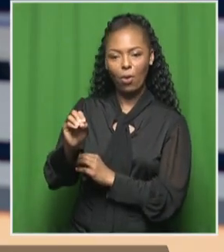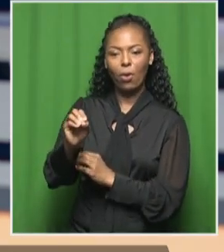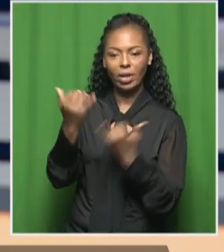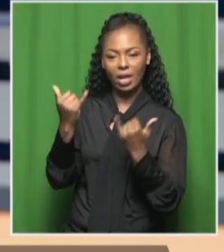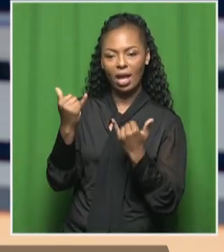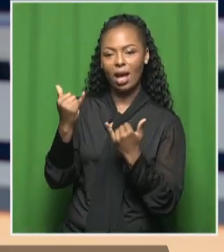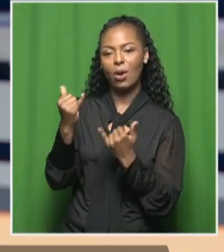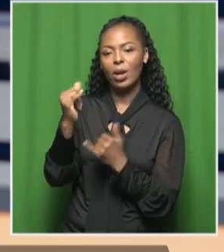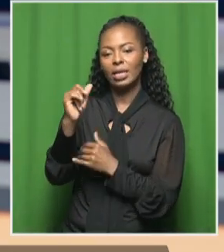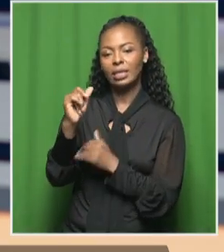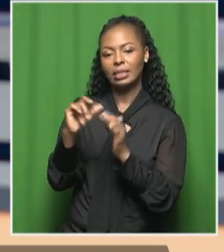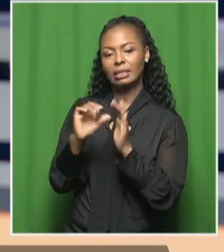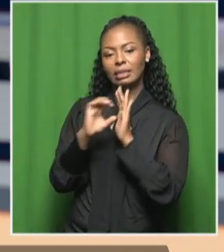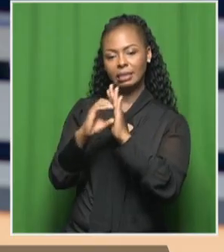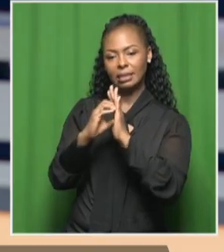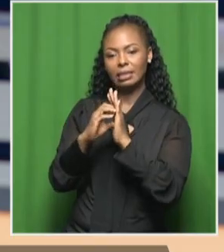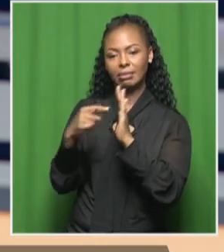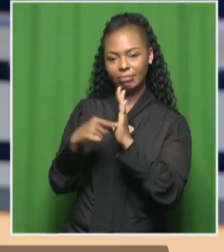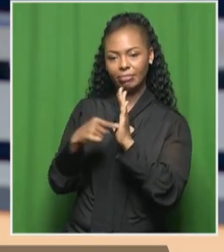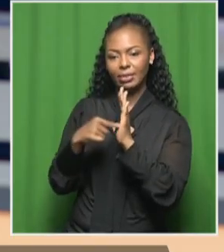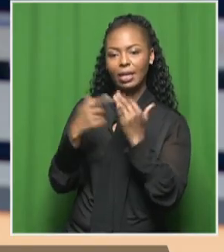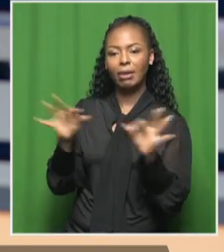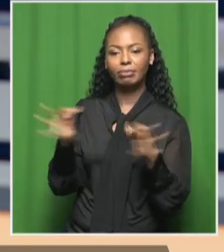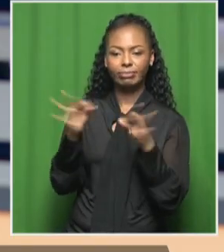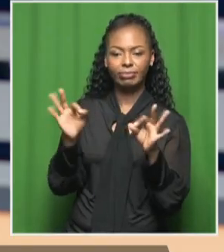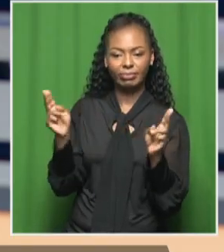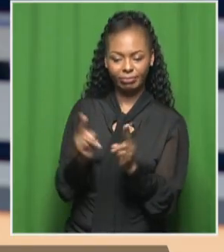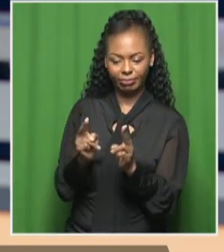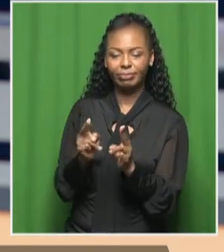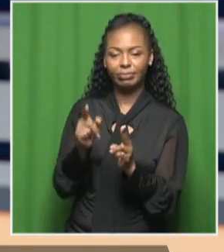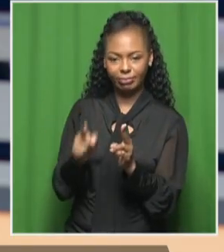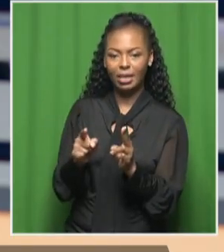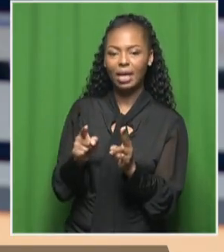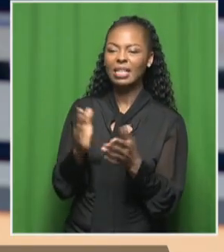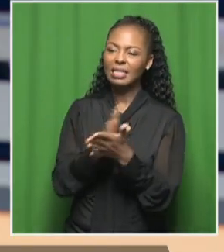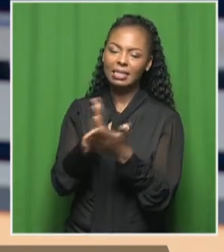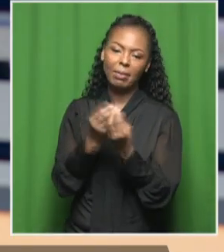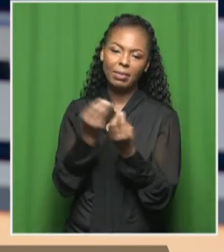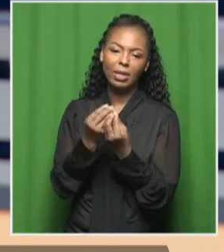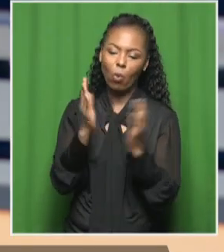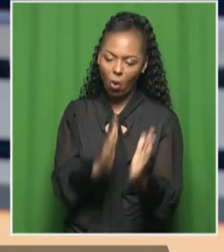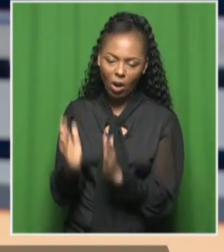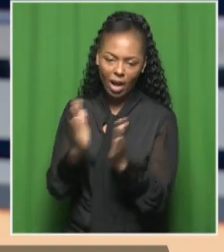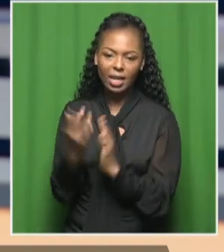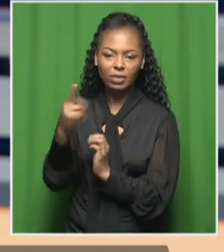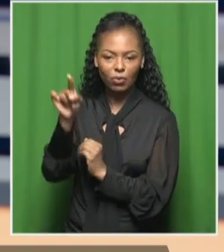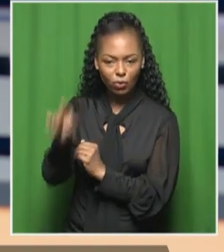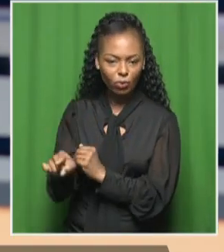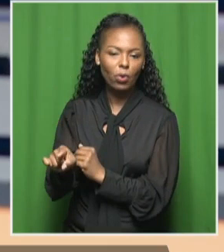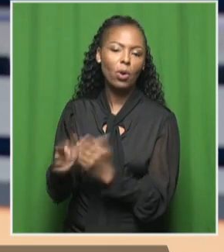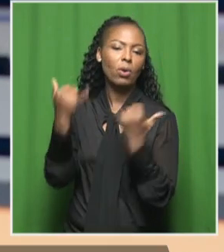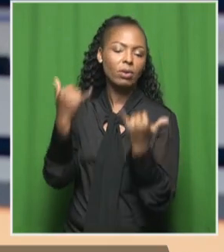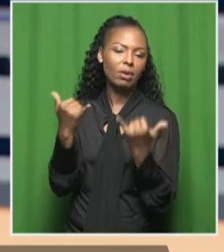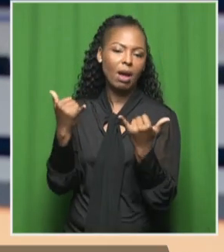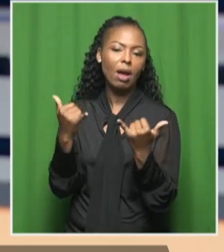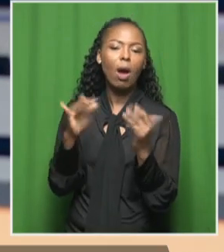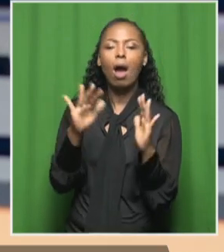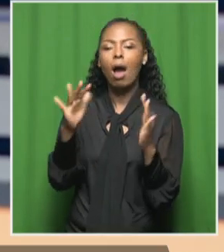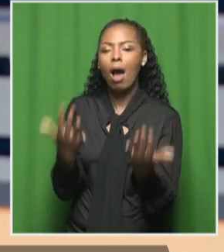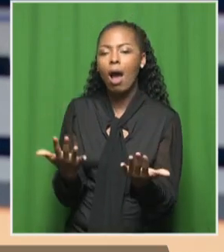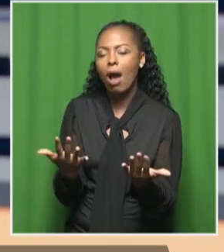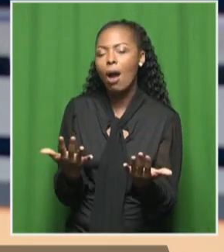something that Stacey had organized for you, and you were talking about how you just very raw sent,